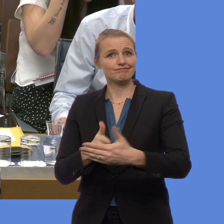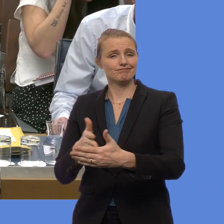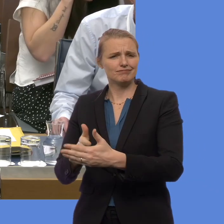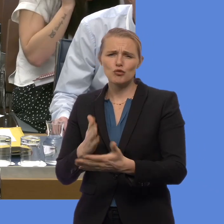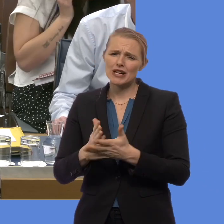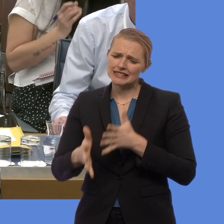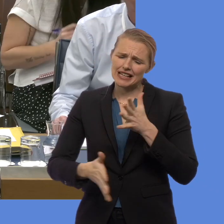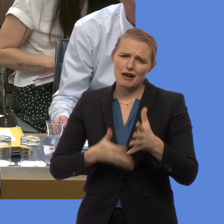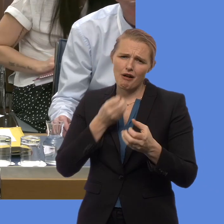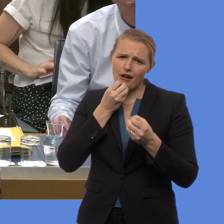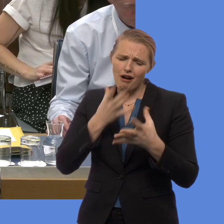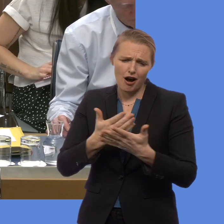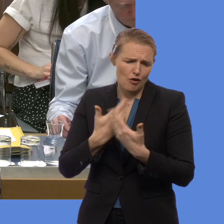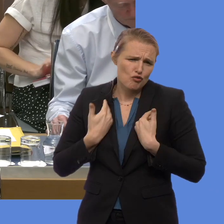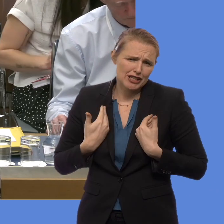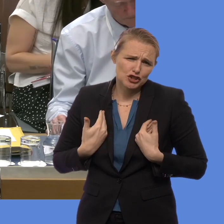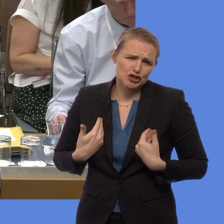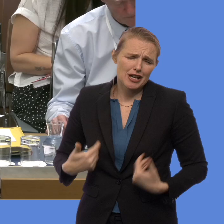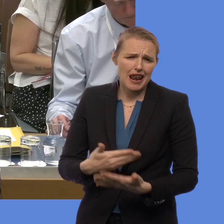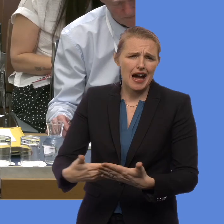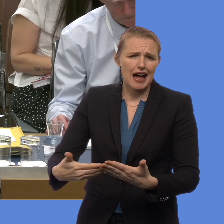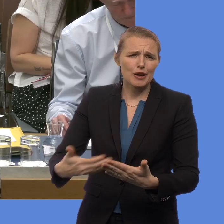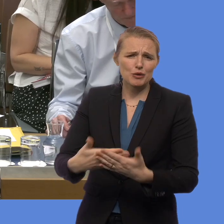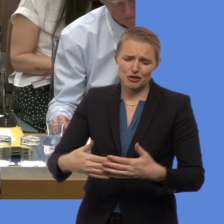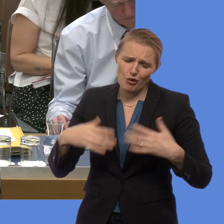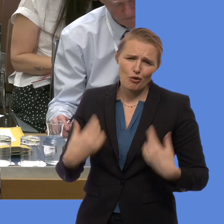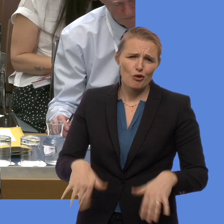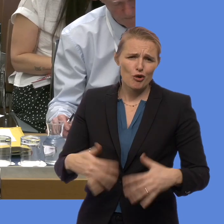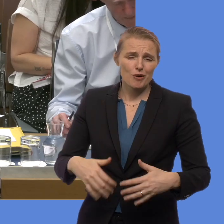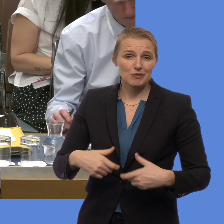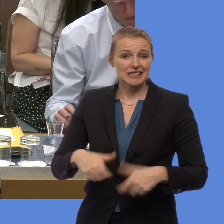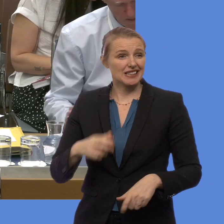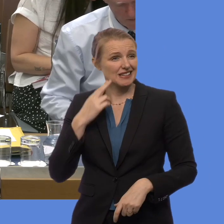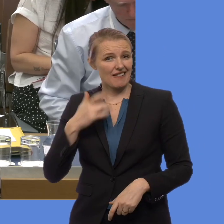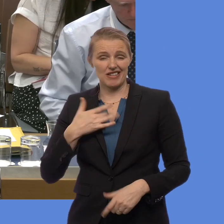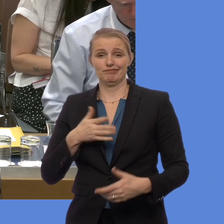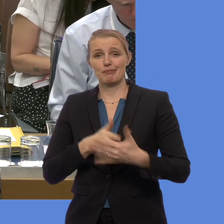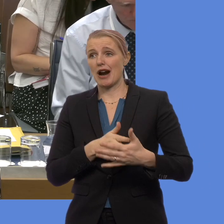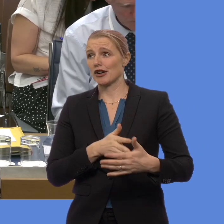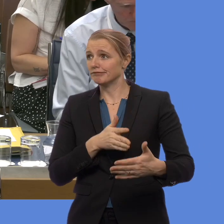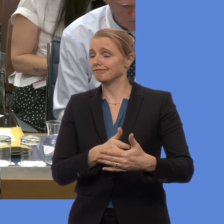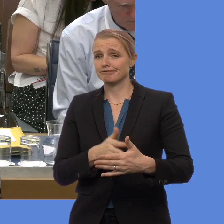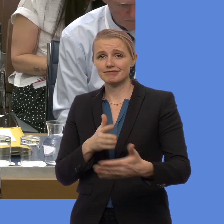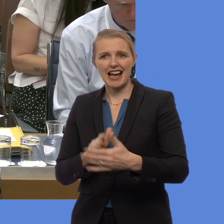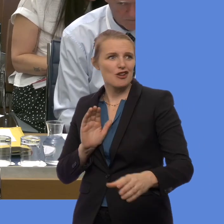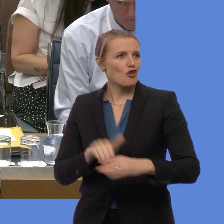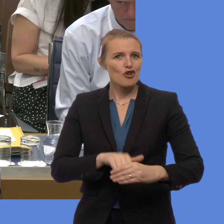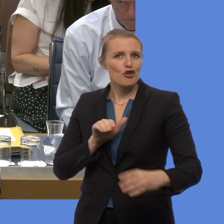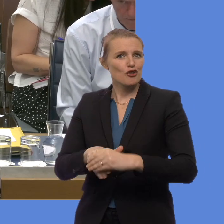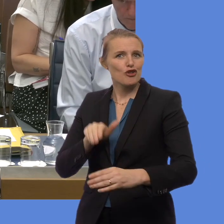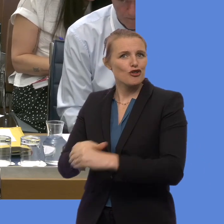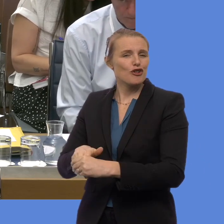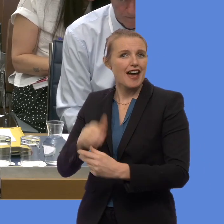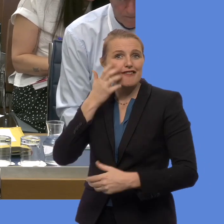of communication, a language, many deaf individuals continue to face significant barriers that hinder their involvement in everyday